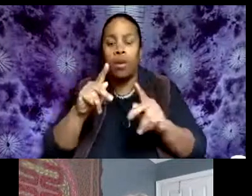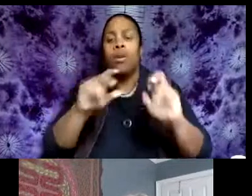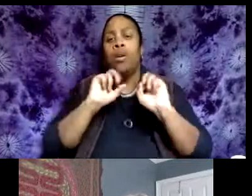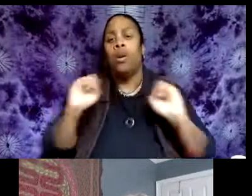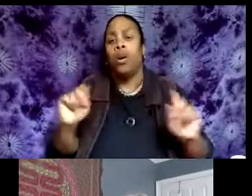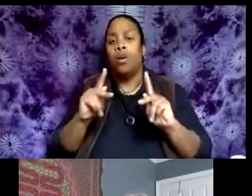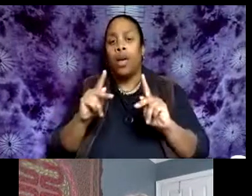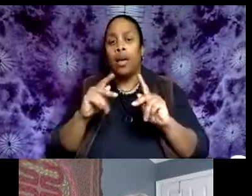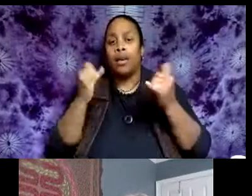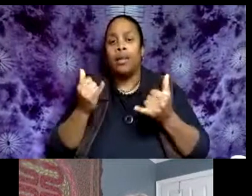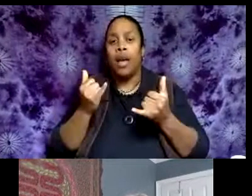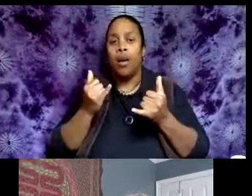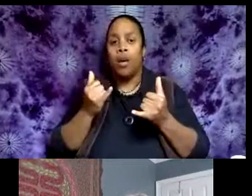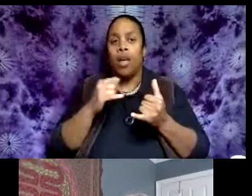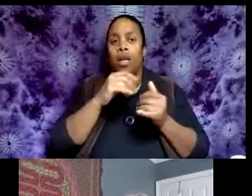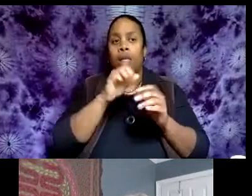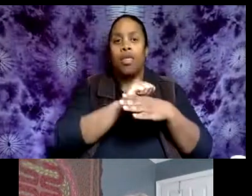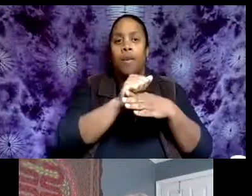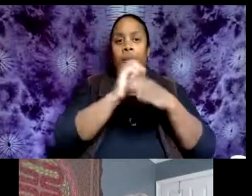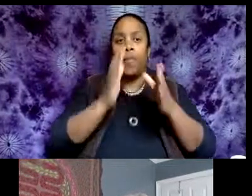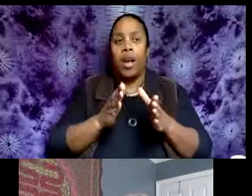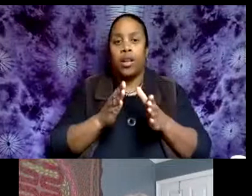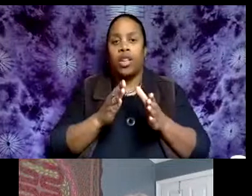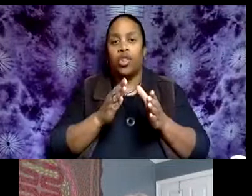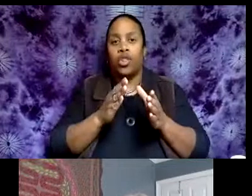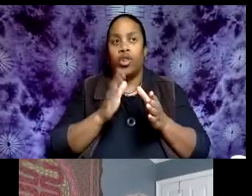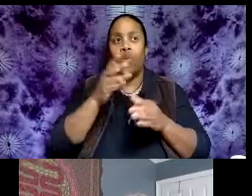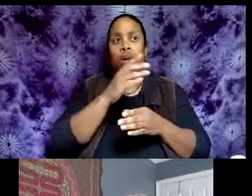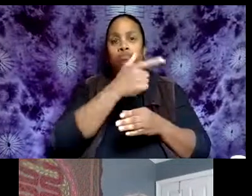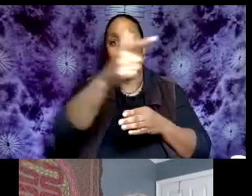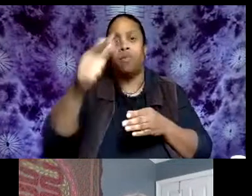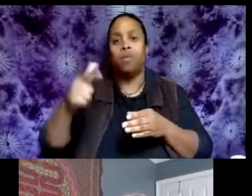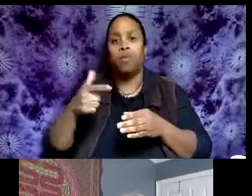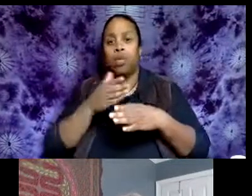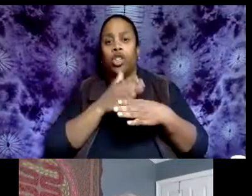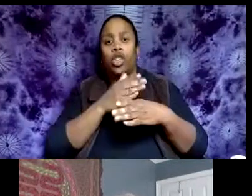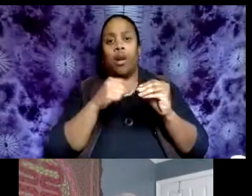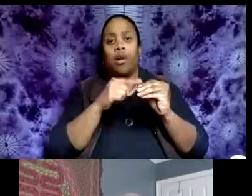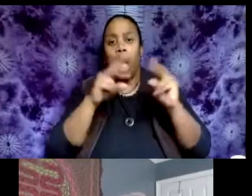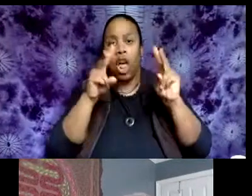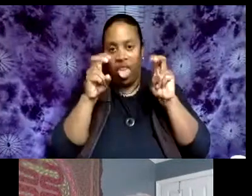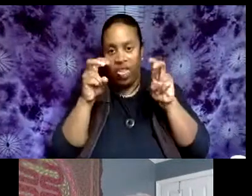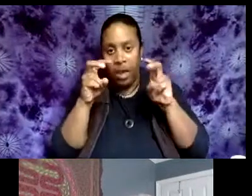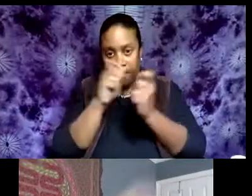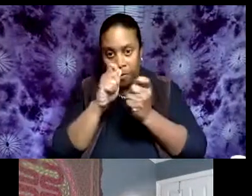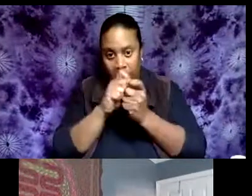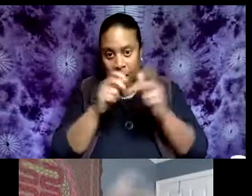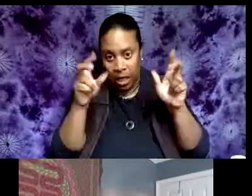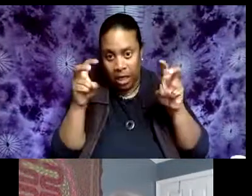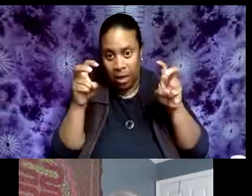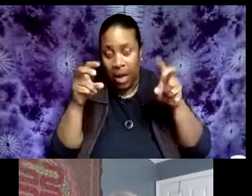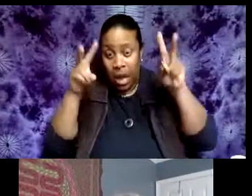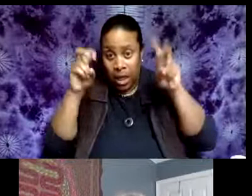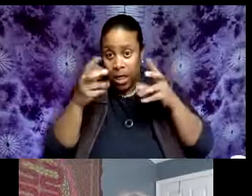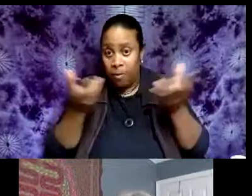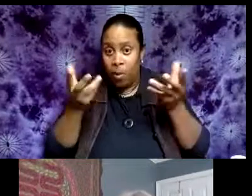go around and share a little bit more about the theme now, and more of us are entering. So the theme tonight is disentangling from toxic